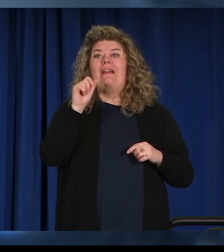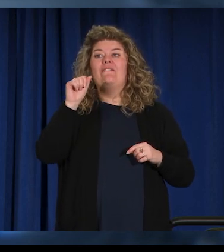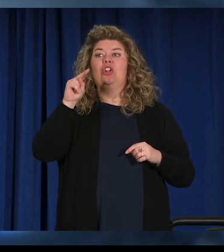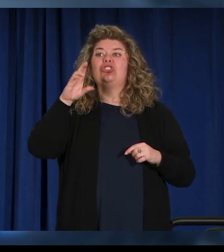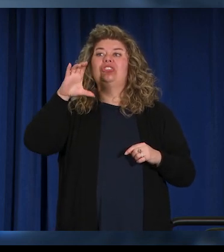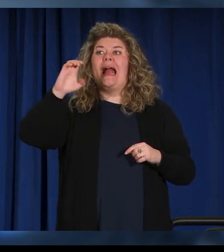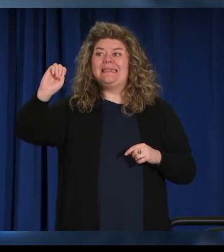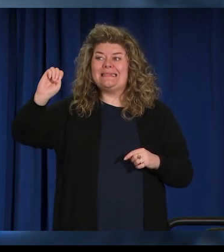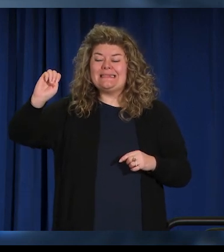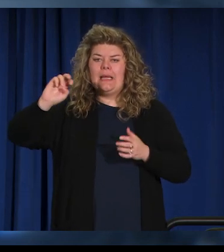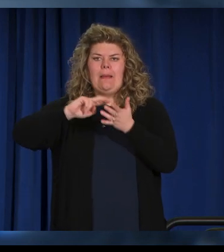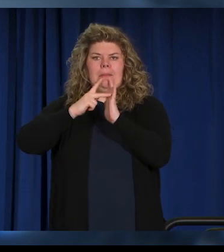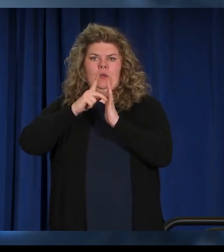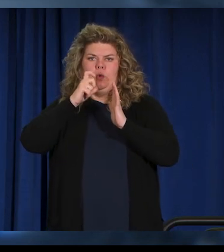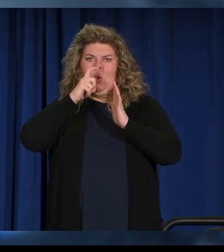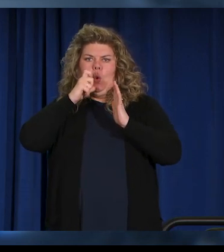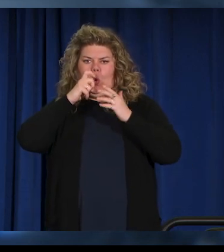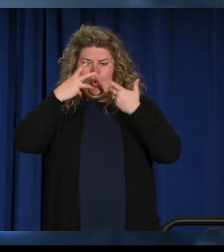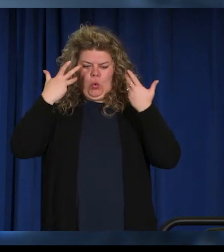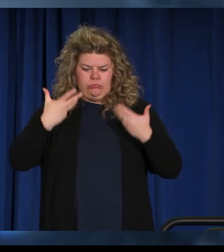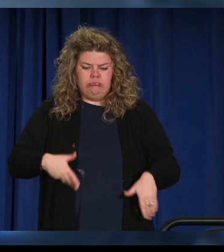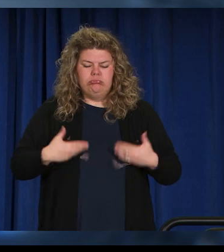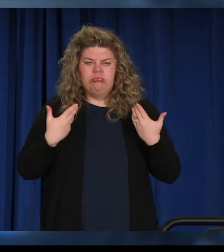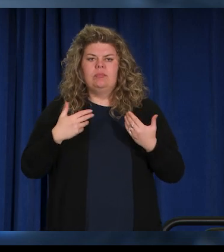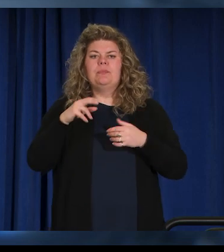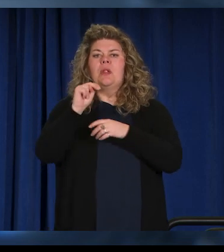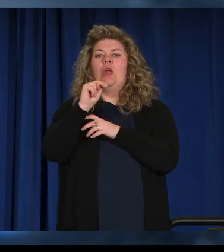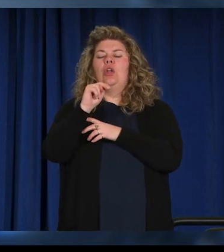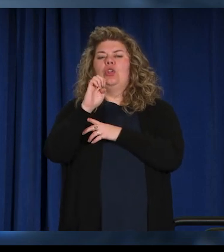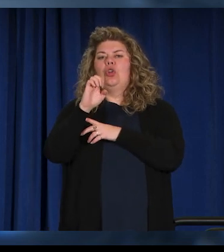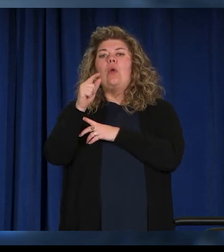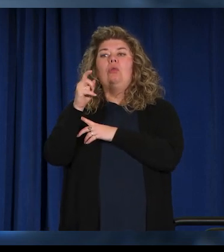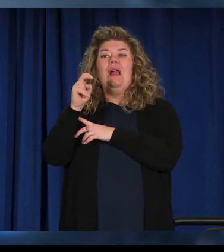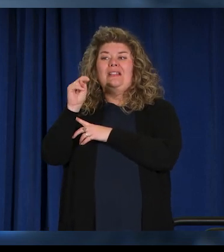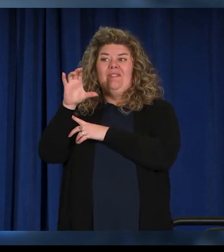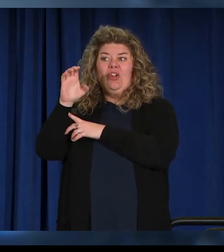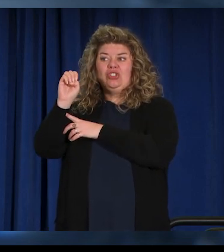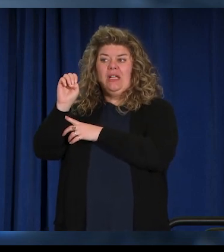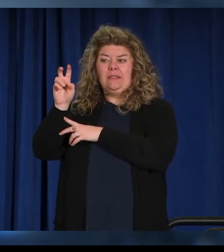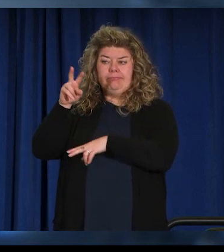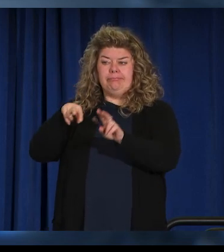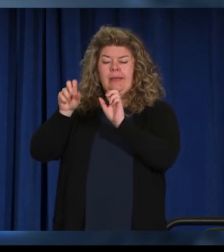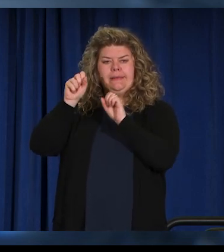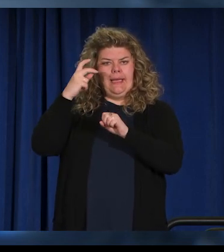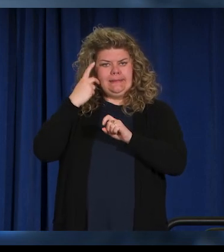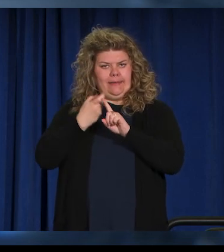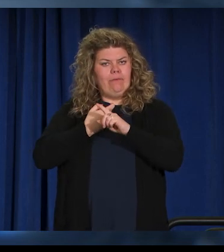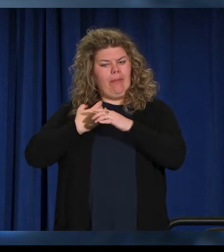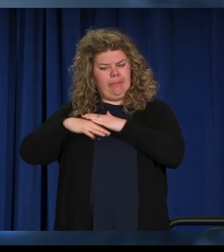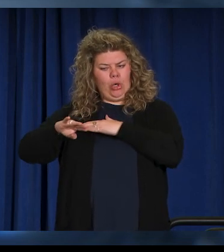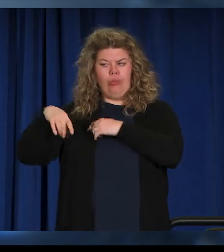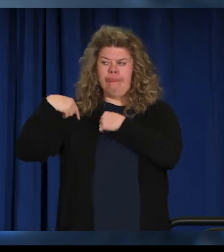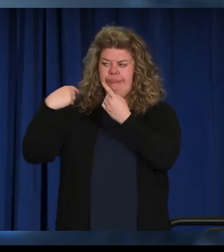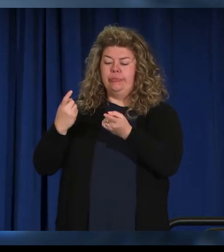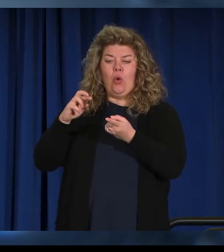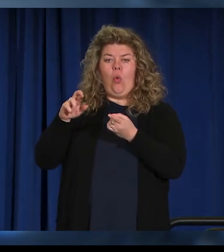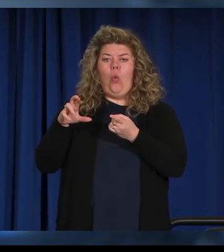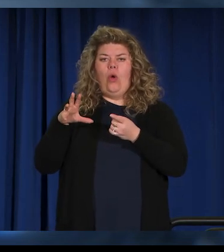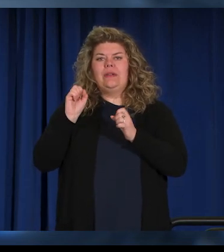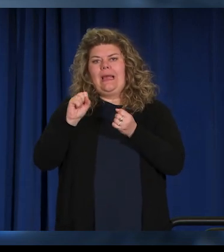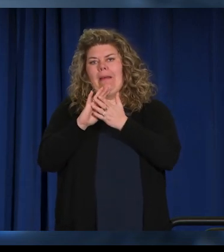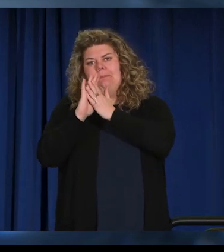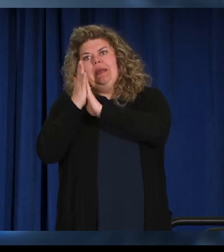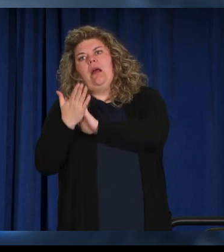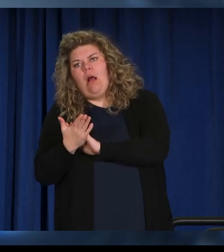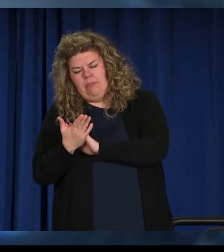refers to a state of being. Neurodivergence can be present from birth or acquired during life. And there's another term